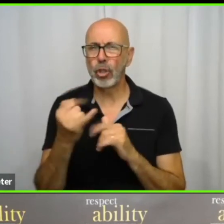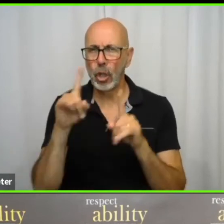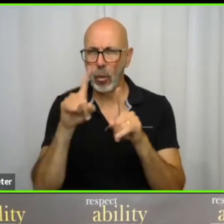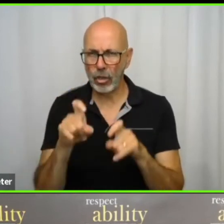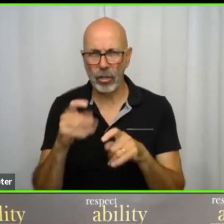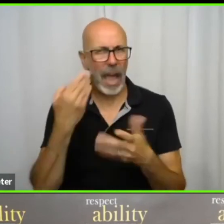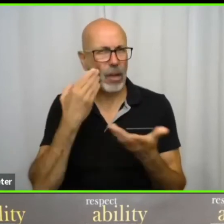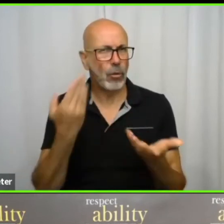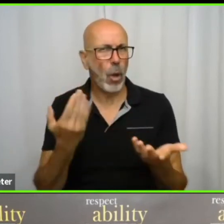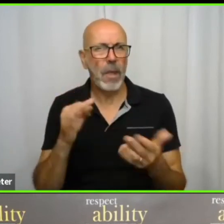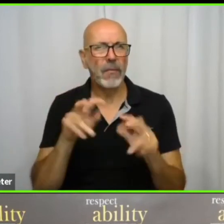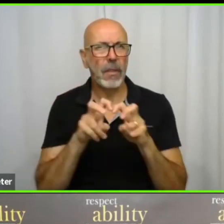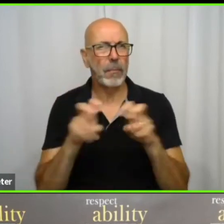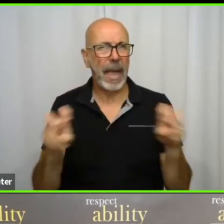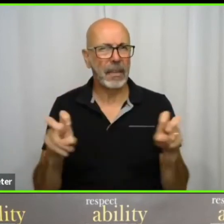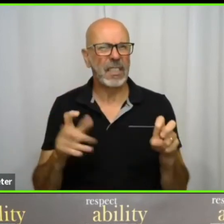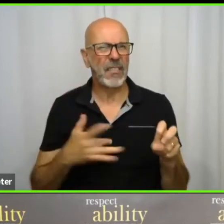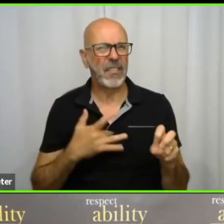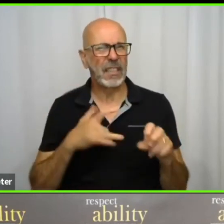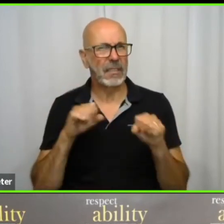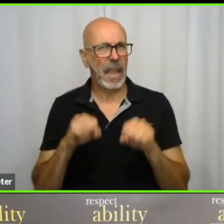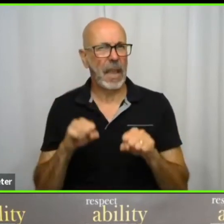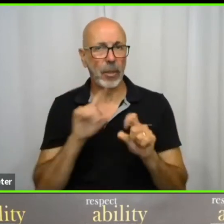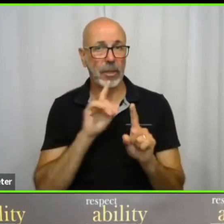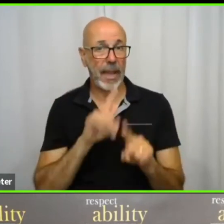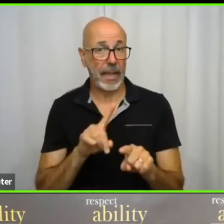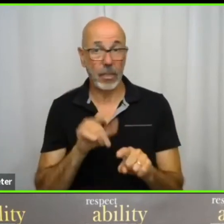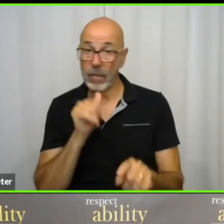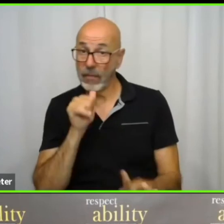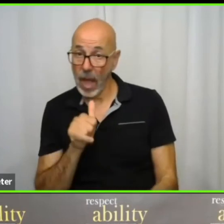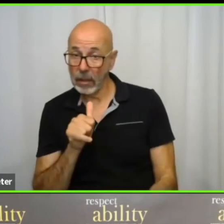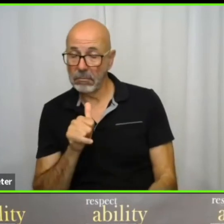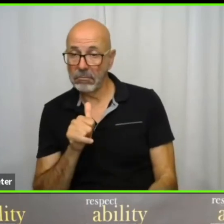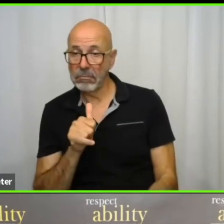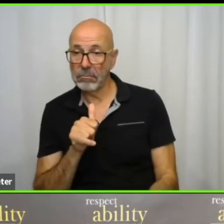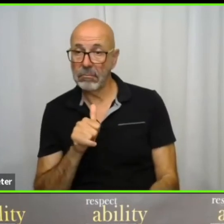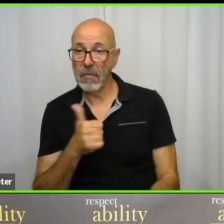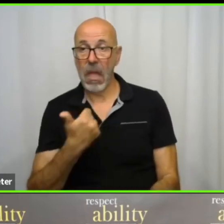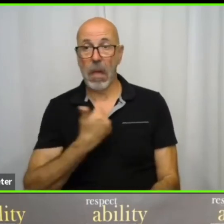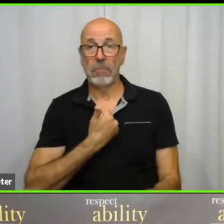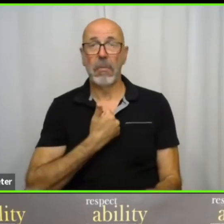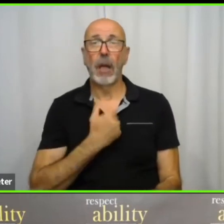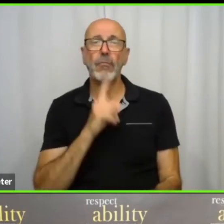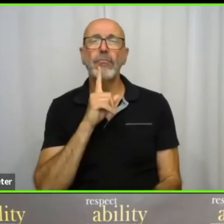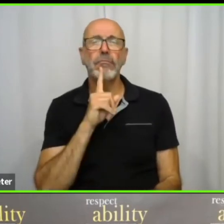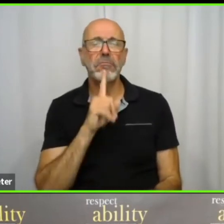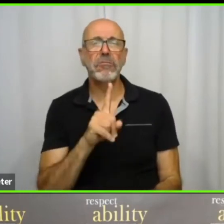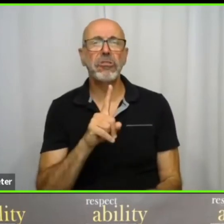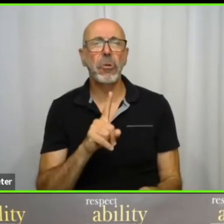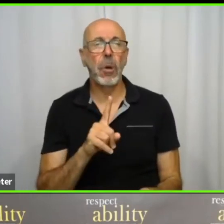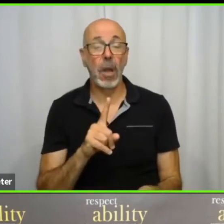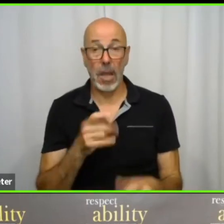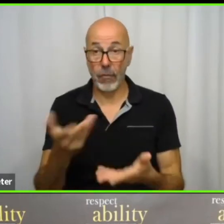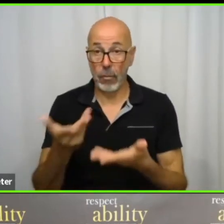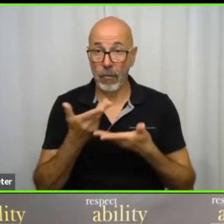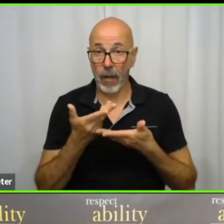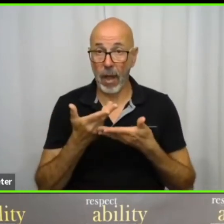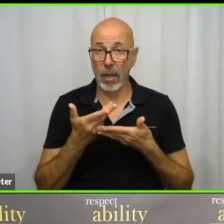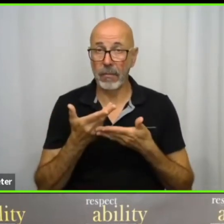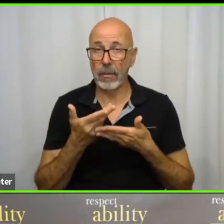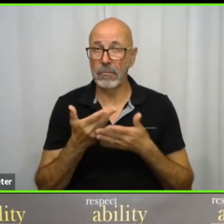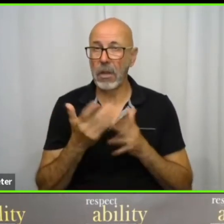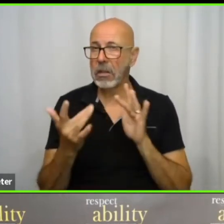anyone of our panelists feels able to answer it, but if not, I'm certain we can, if you provide us